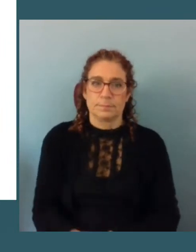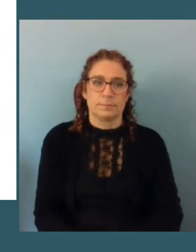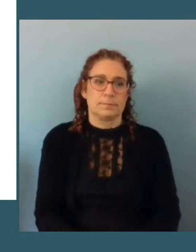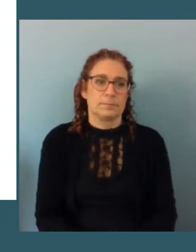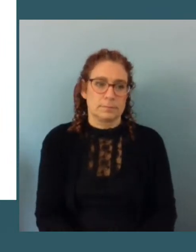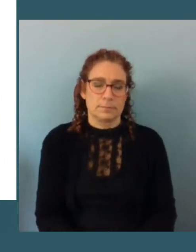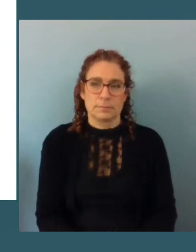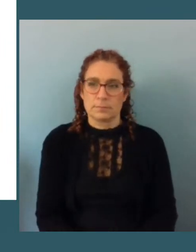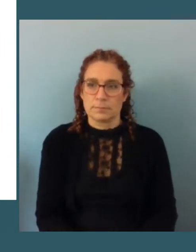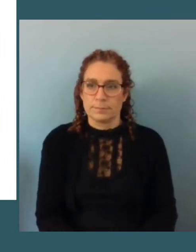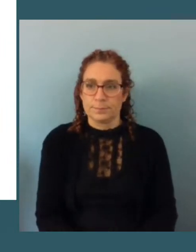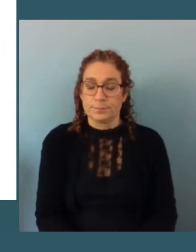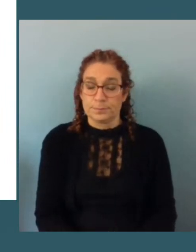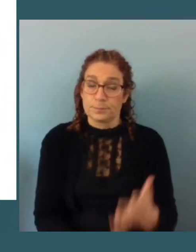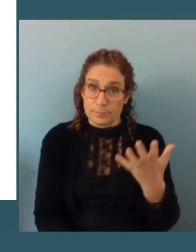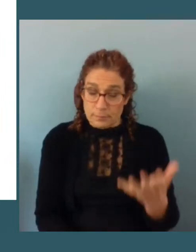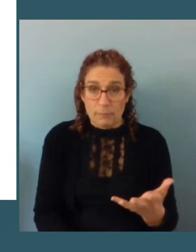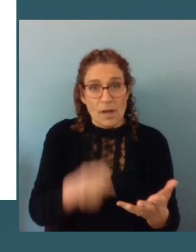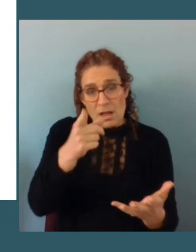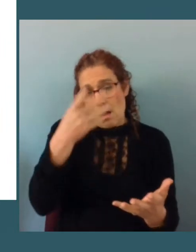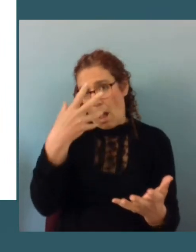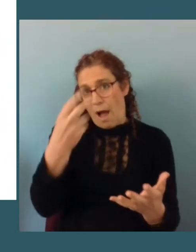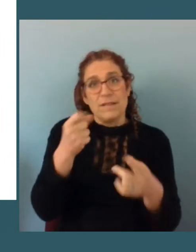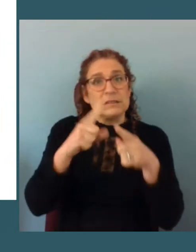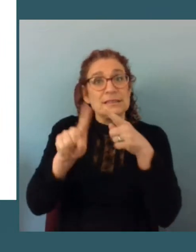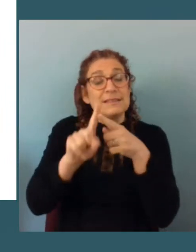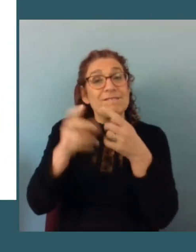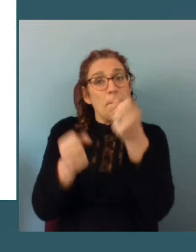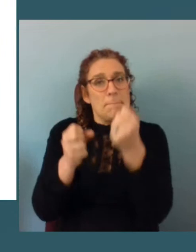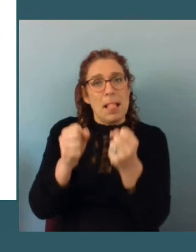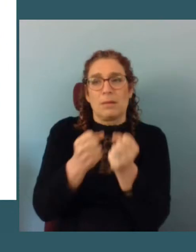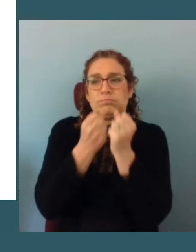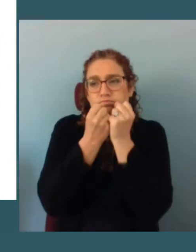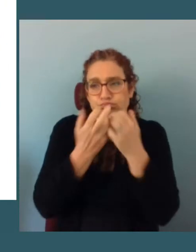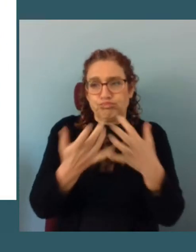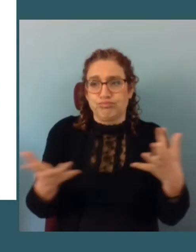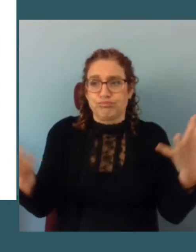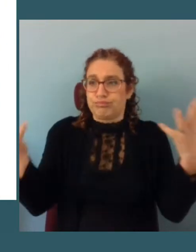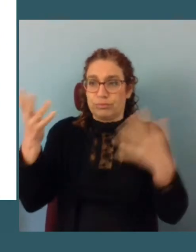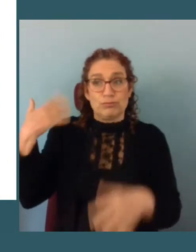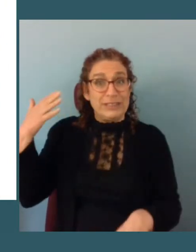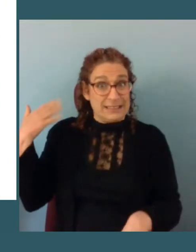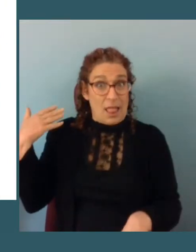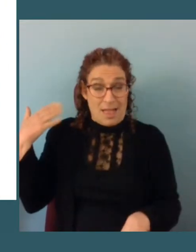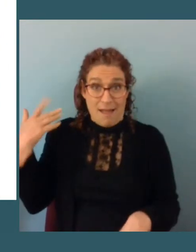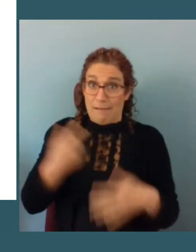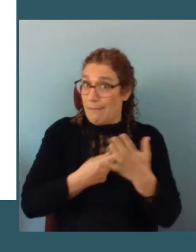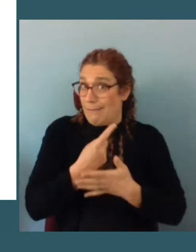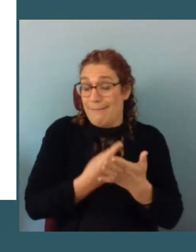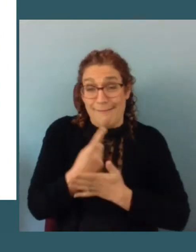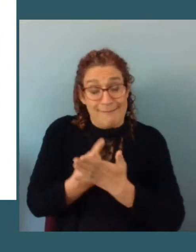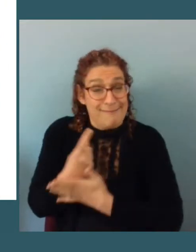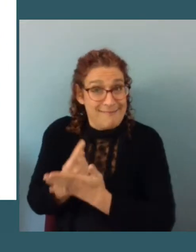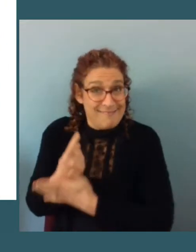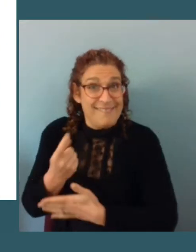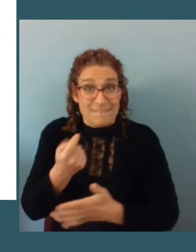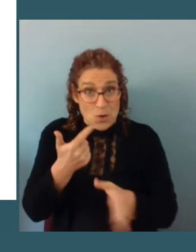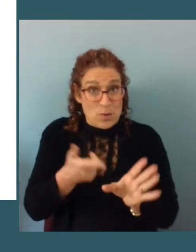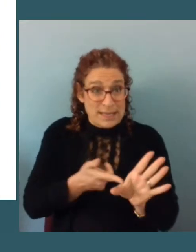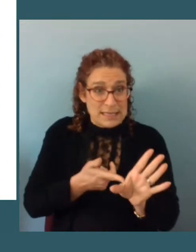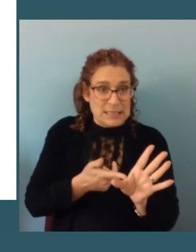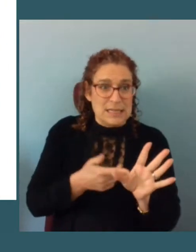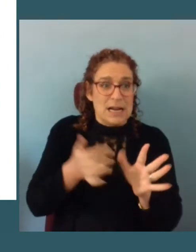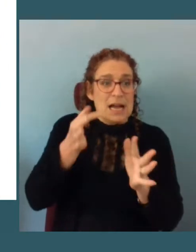So there are an abundance of alternative milks that have come out in the last couple of years, especially with the drive